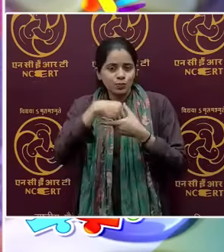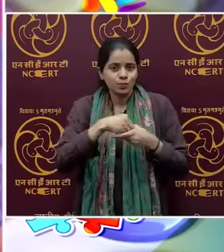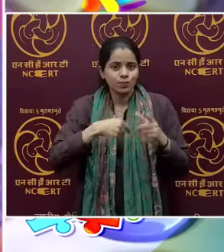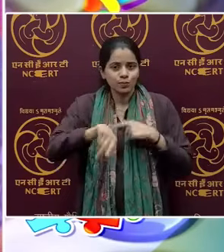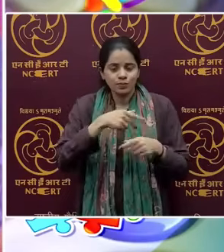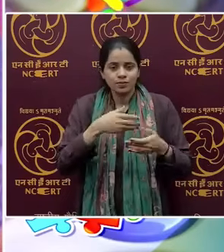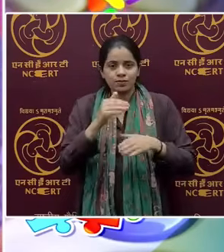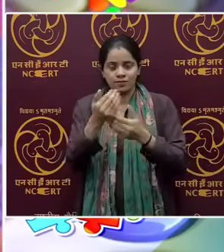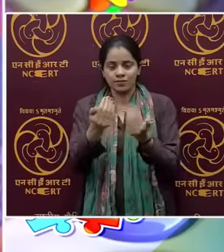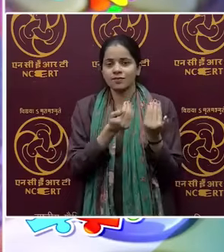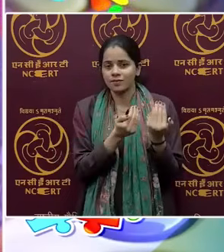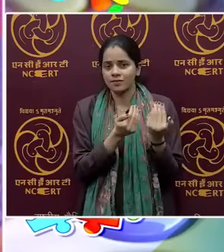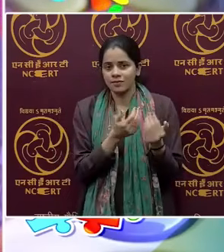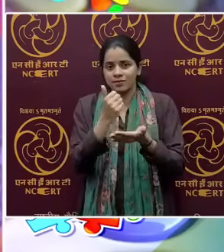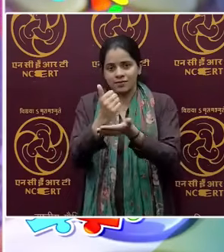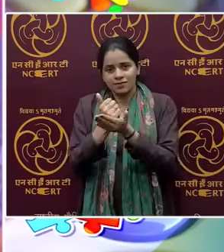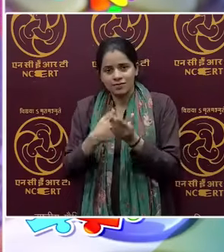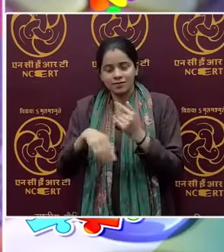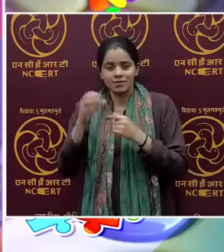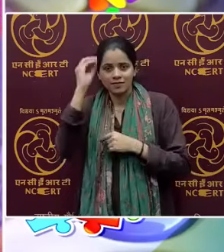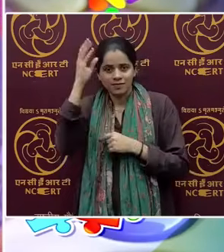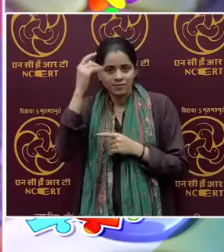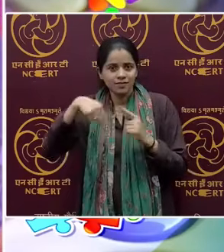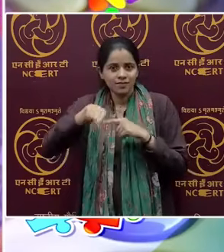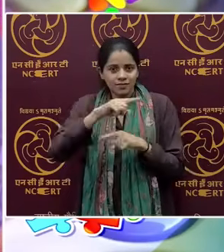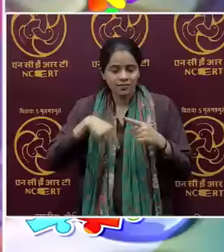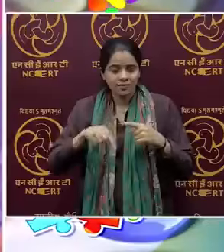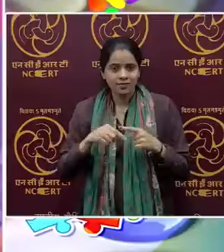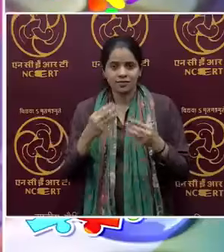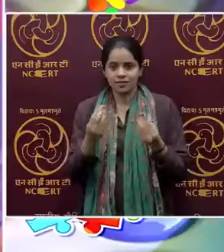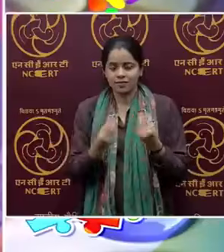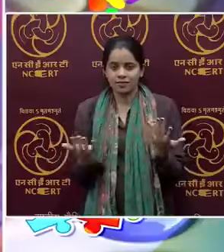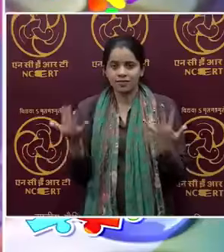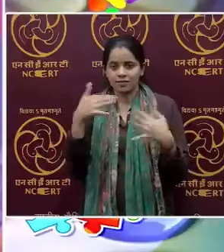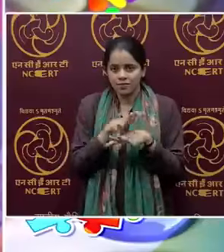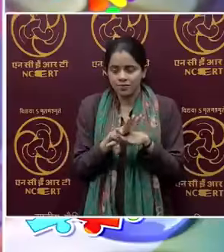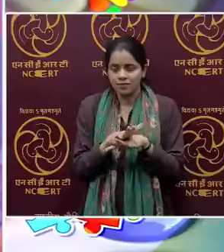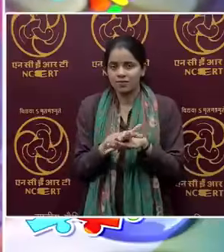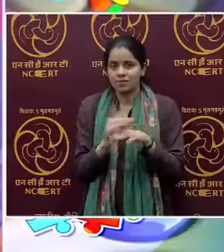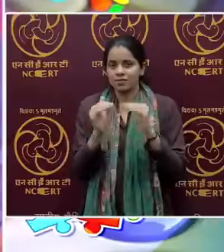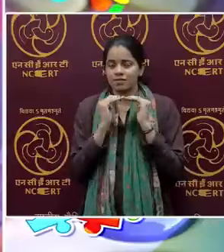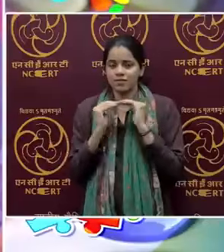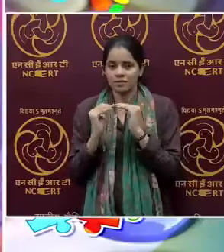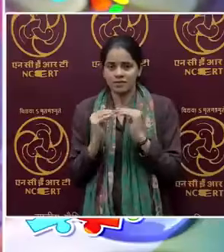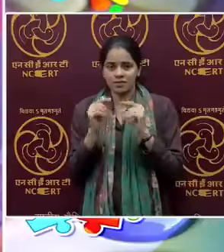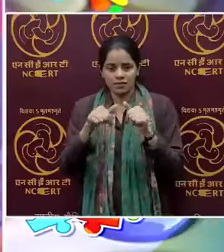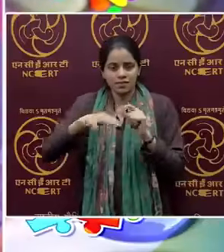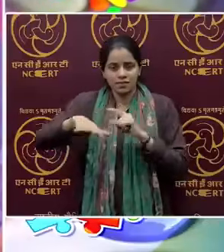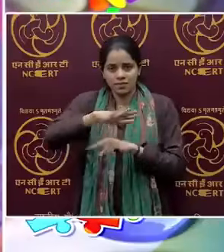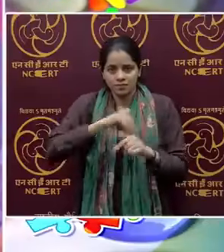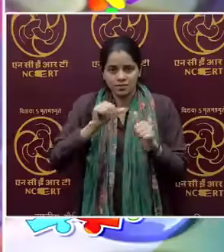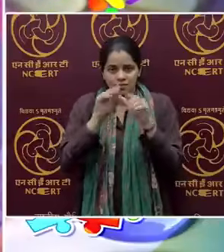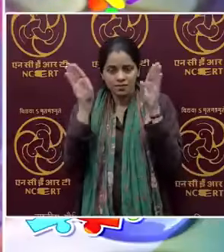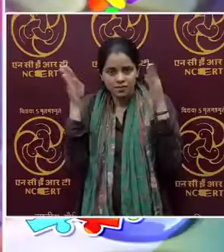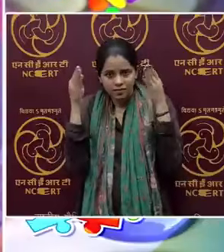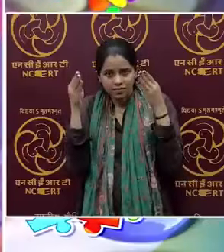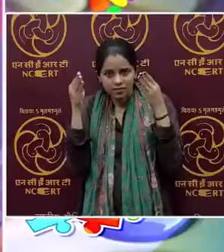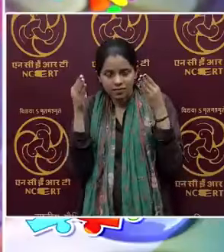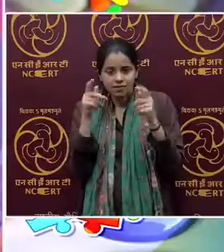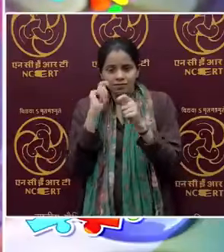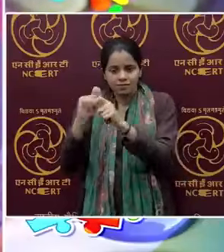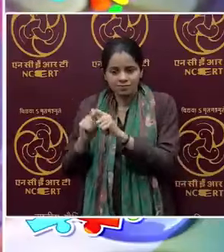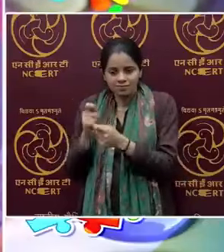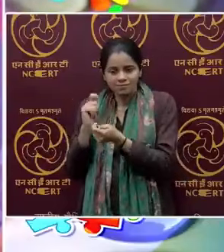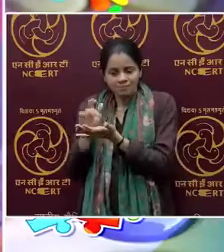and for your support and for helping us in raising awareness and promoting inclusion and equity in the area of autism, be it at